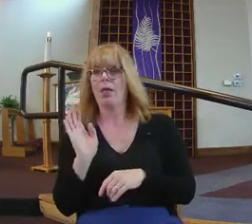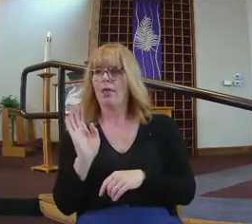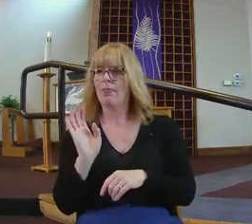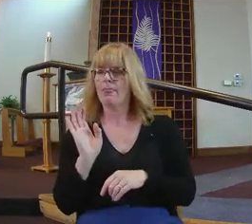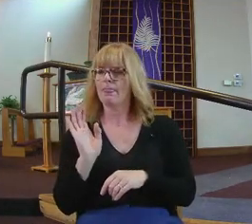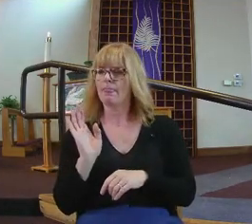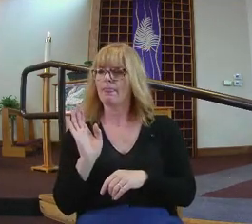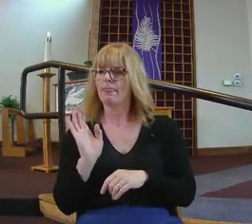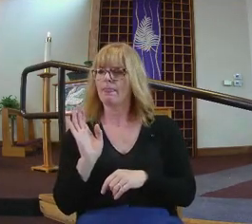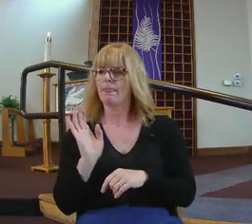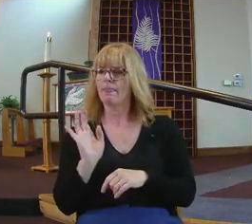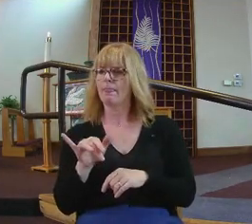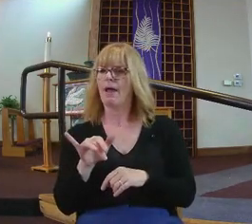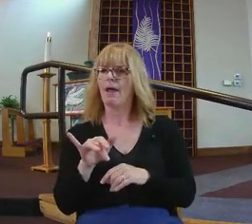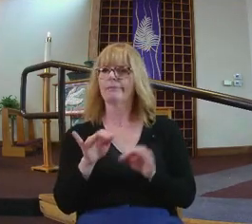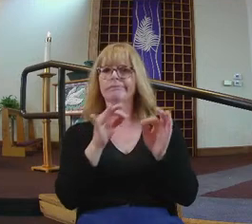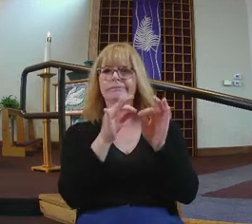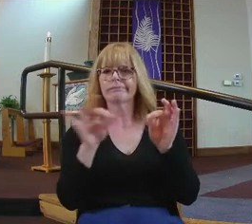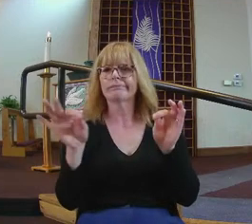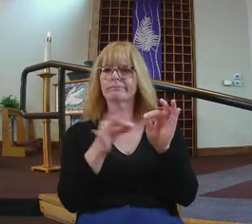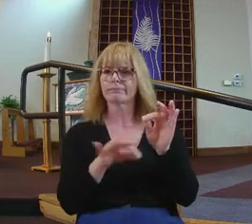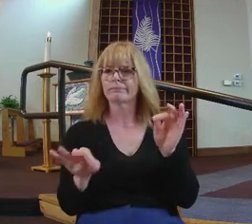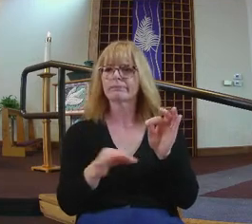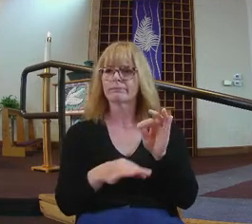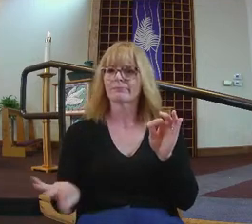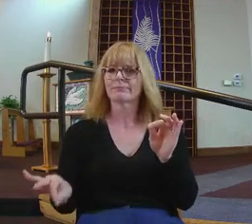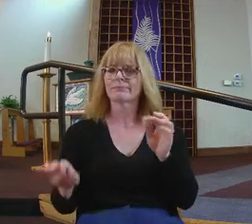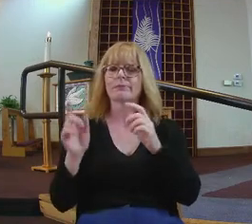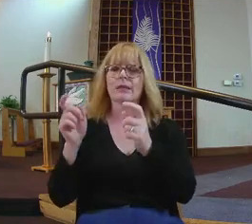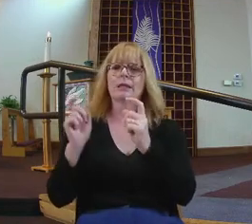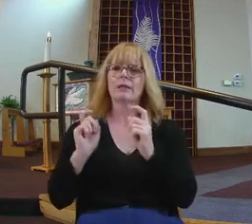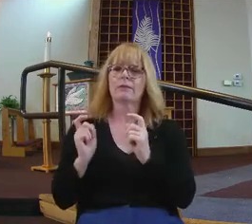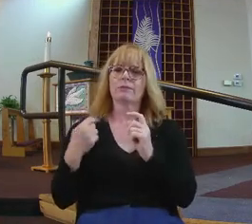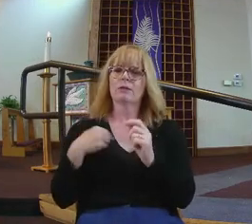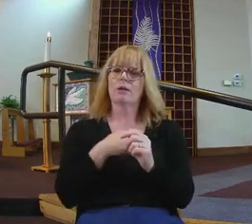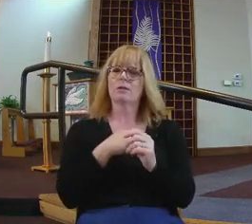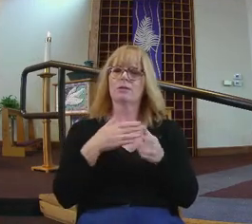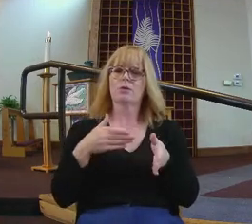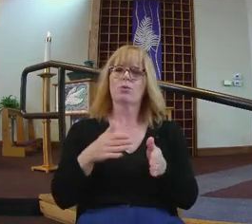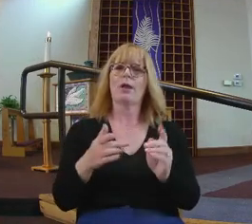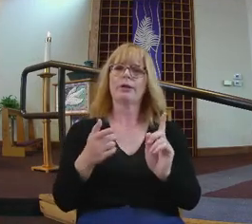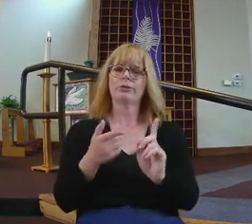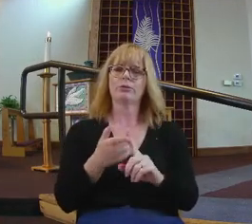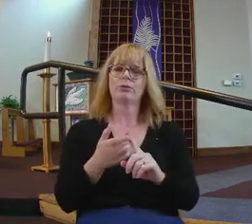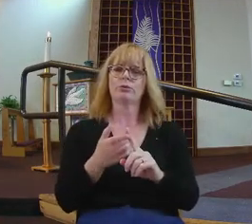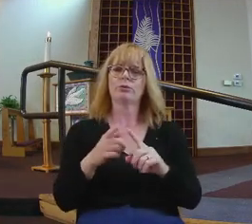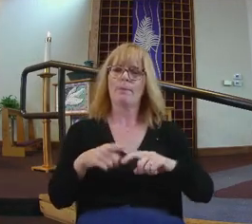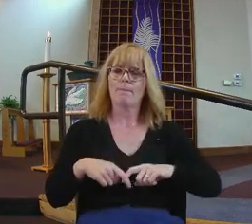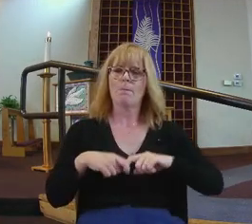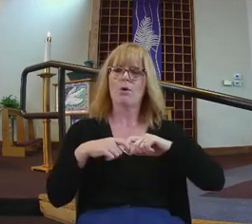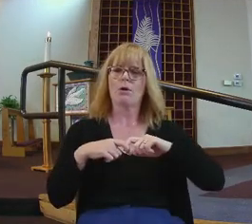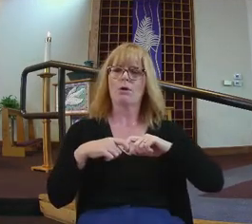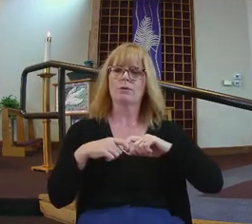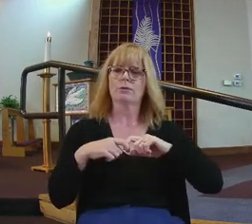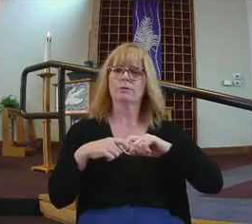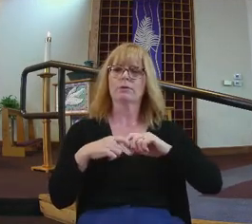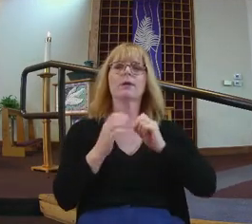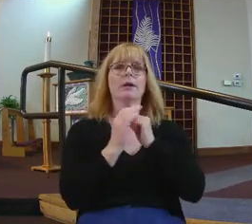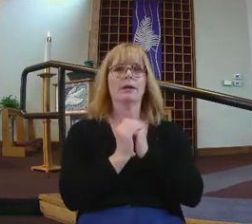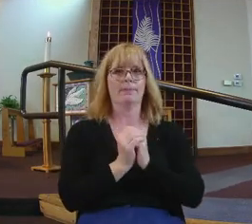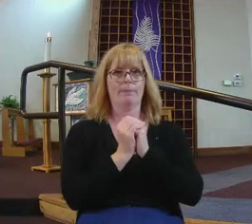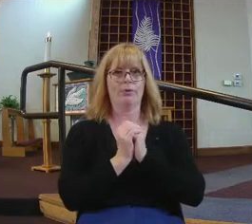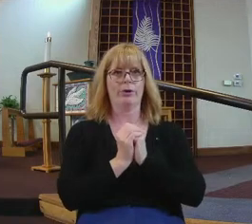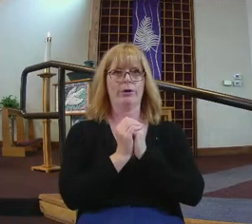That barakah, just that formula, that pattern, gives us a way to just pause and pray a blessing